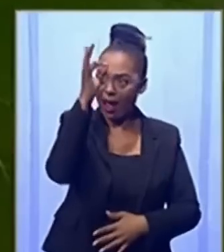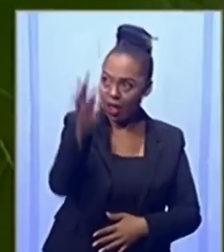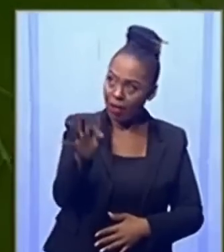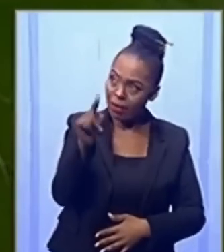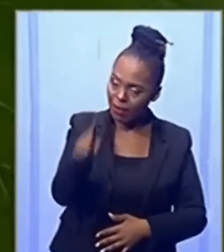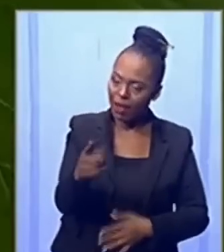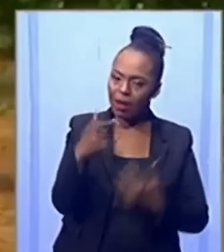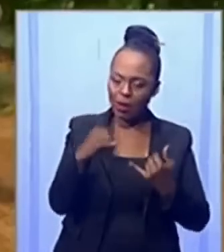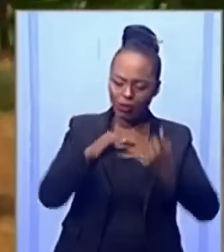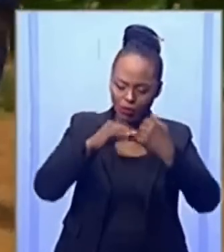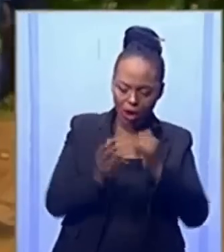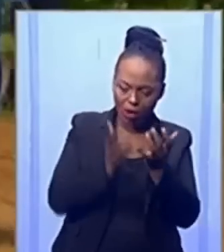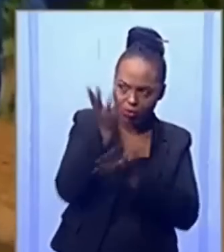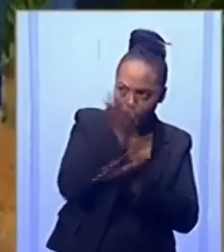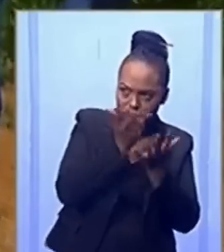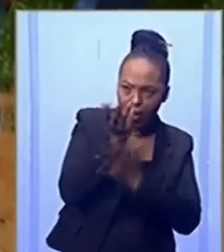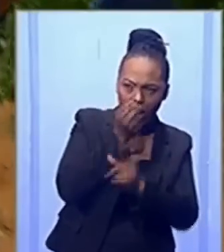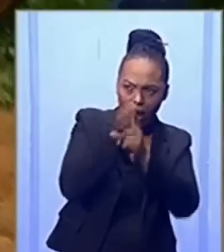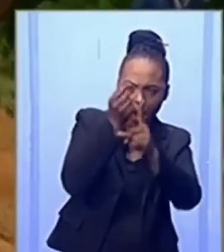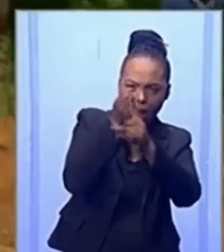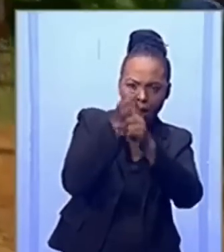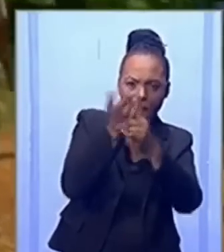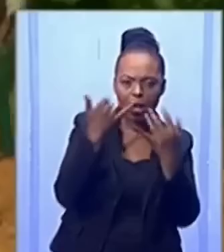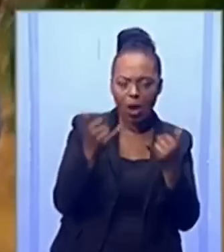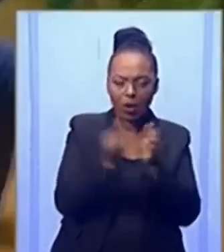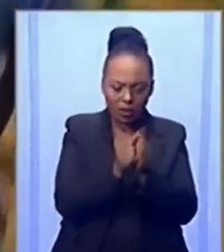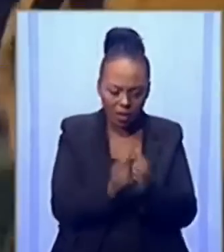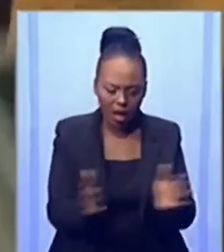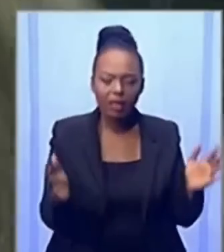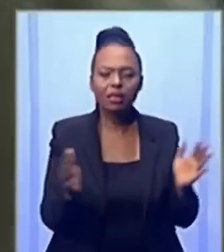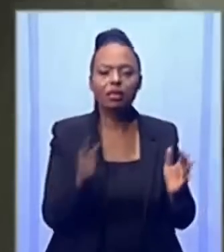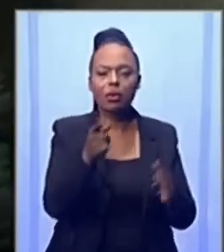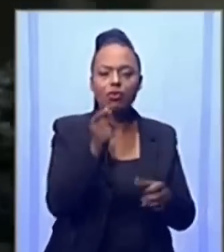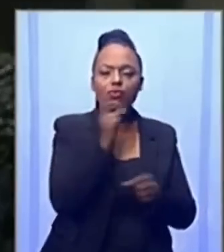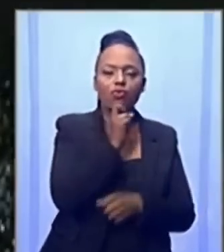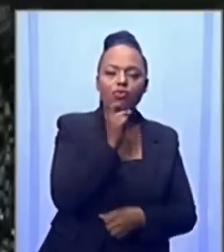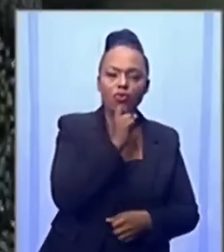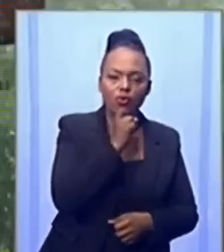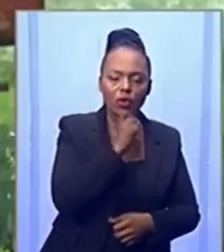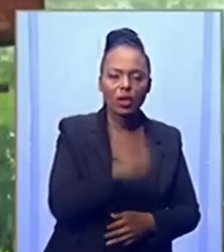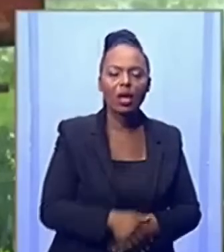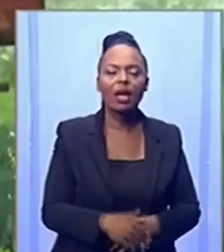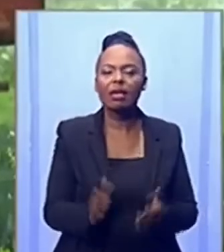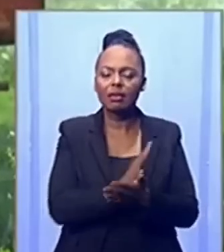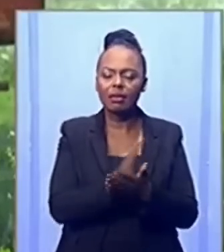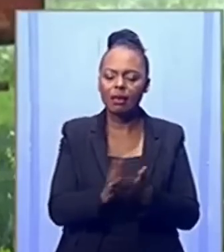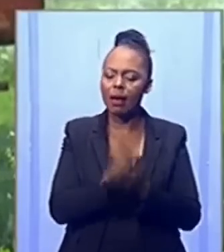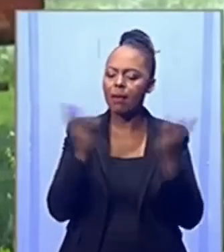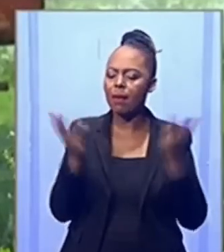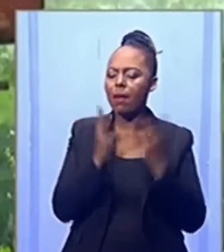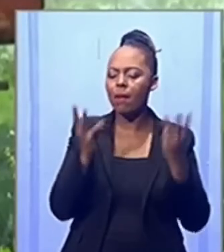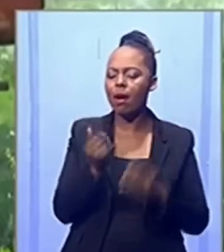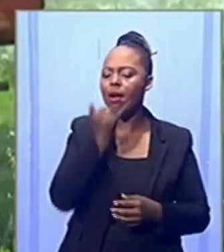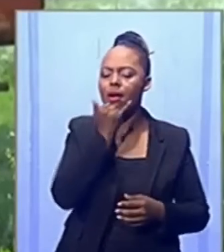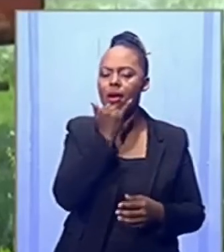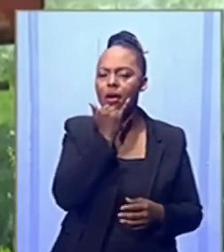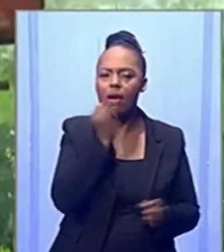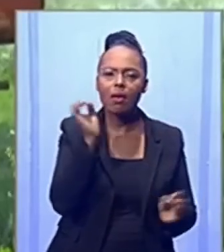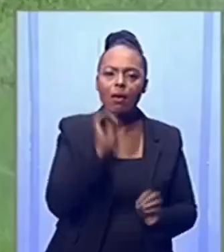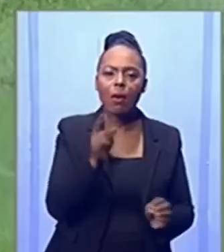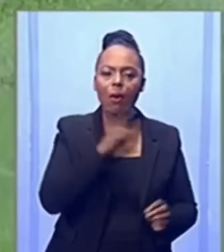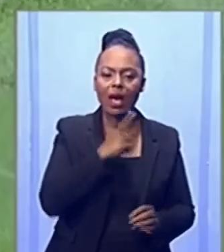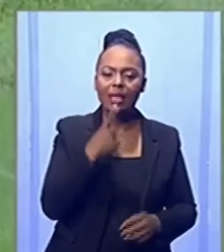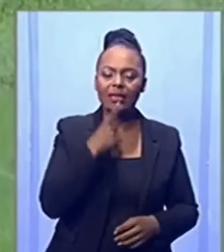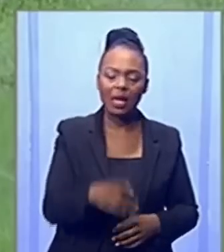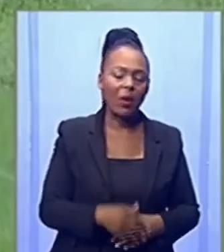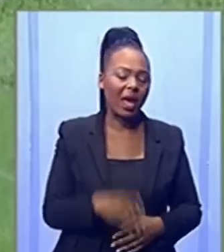o šetše o taeditše gore o nyako di šomiša re bona batho ba sa di thabele e le ka lebaka la gore theko ya tsona